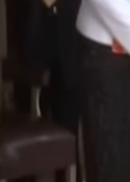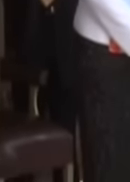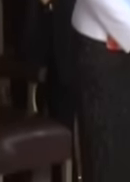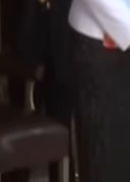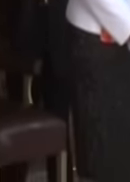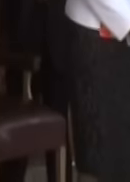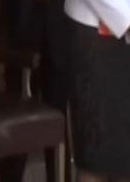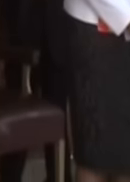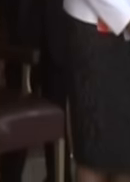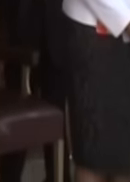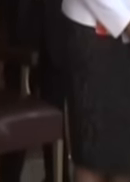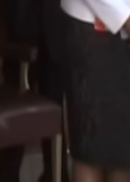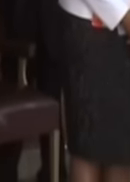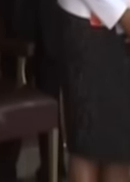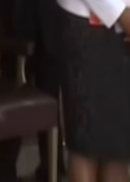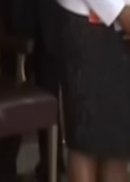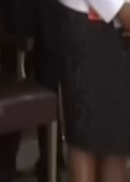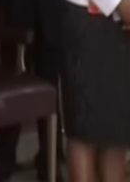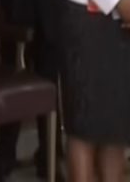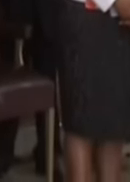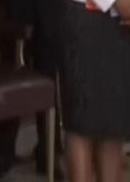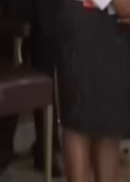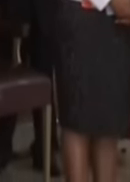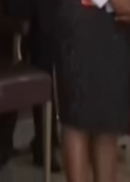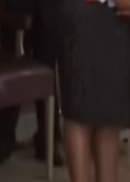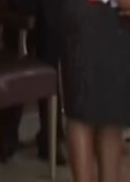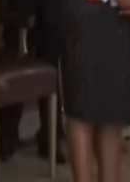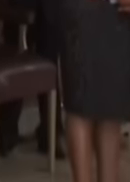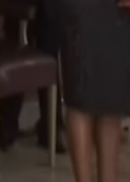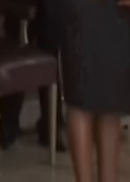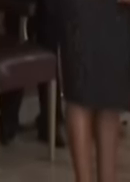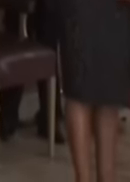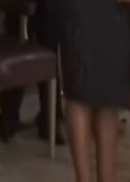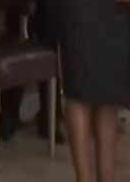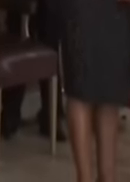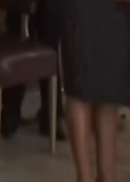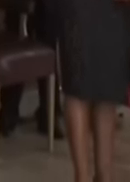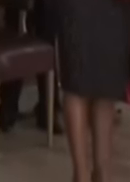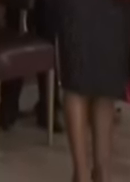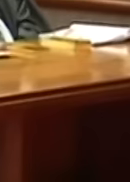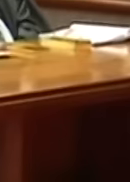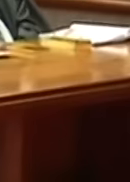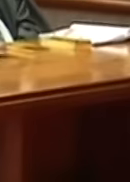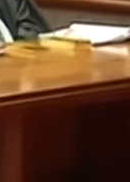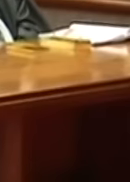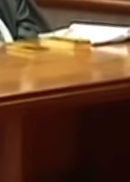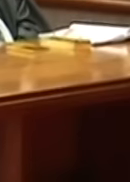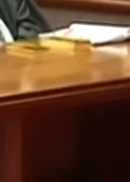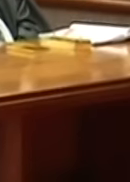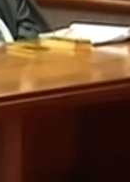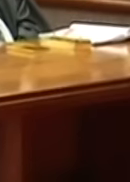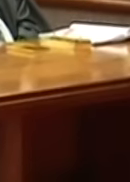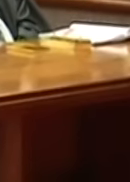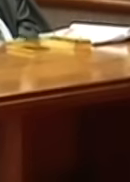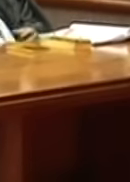Her Majesty, Emakhosikati, the royal family and dignitaries, who included diplomats, paid attention to the speech from the